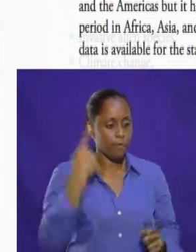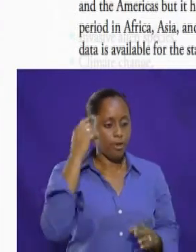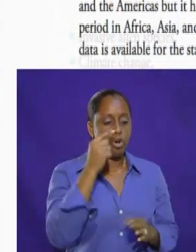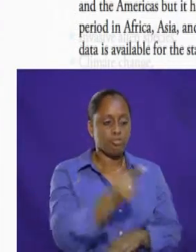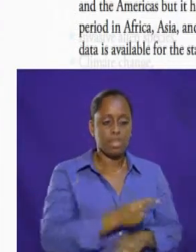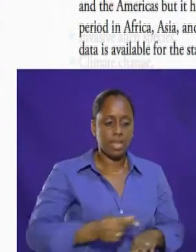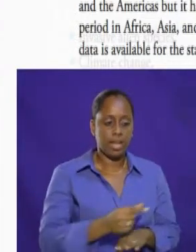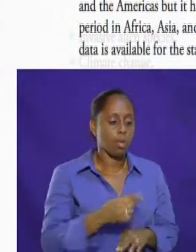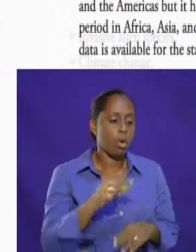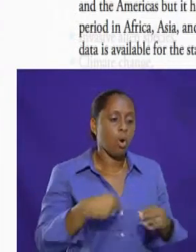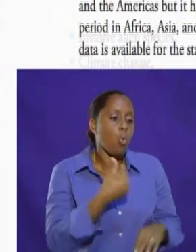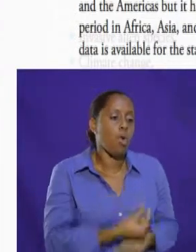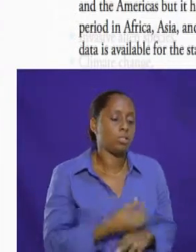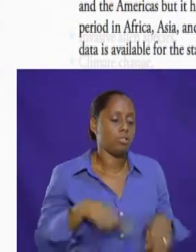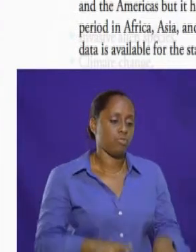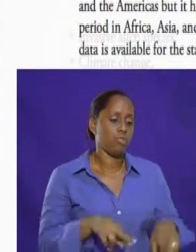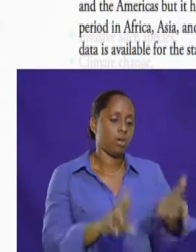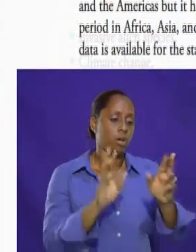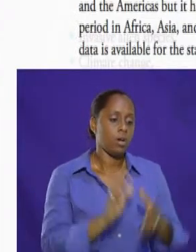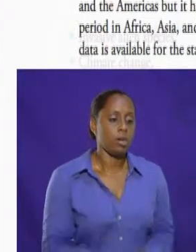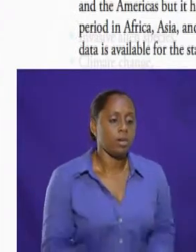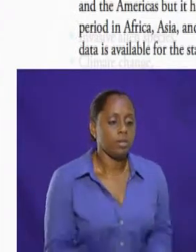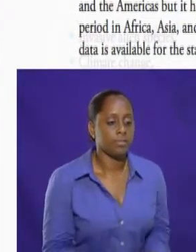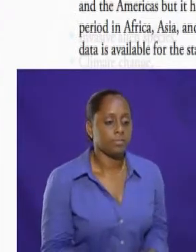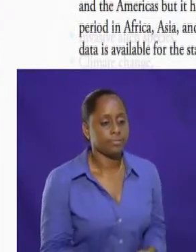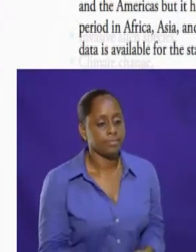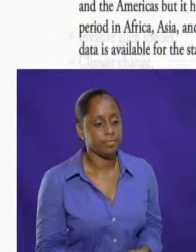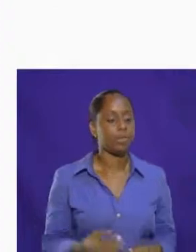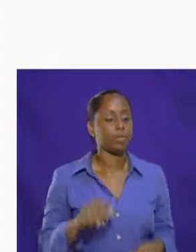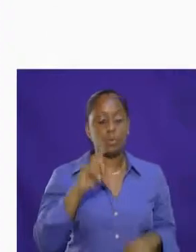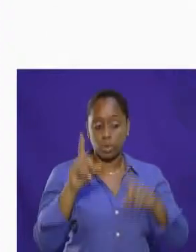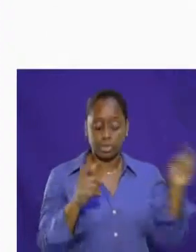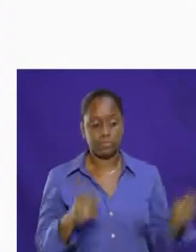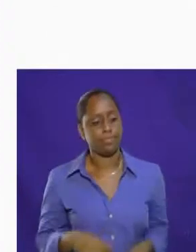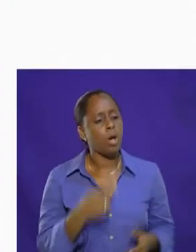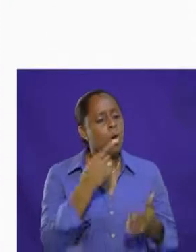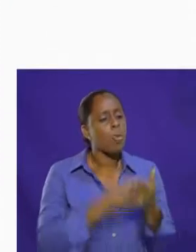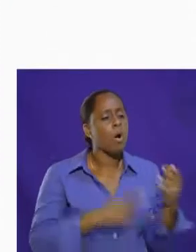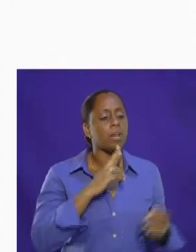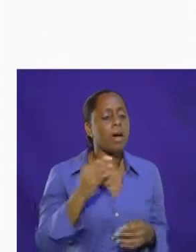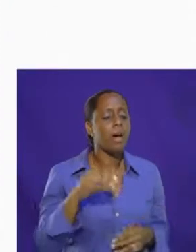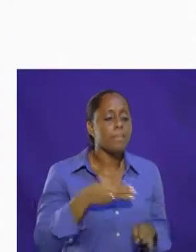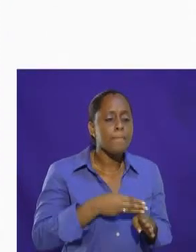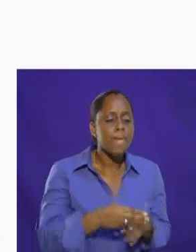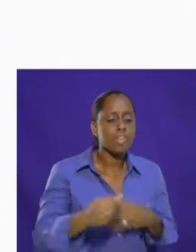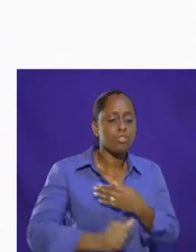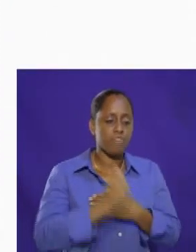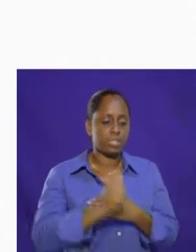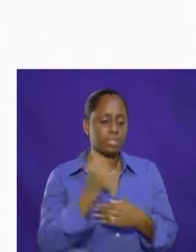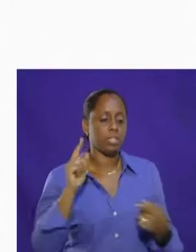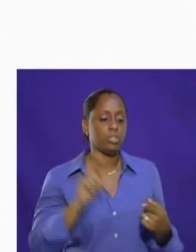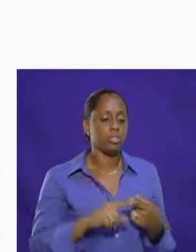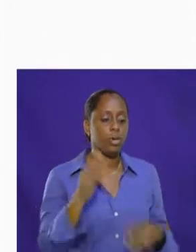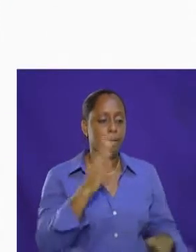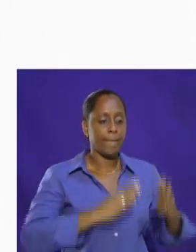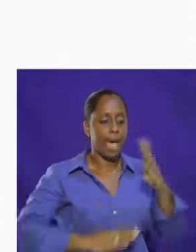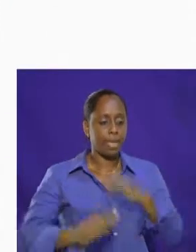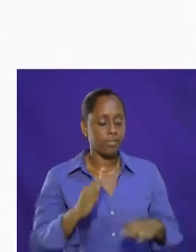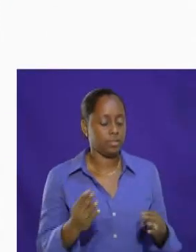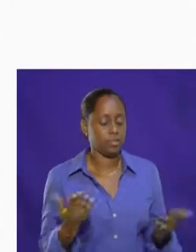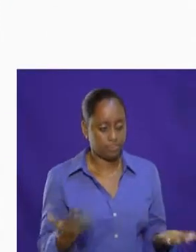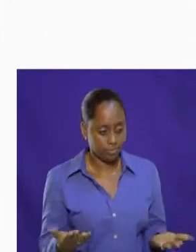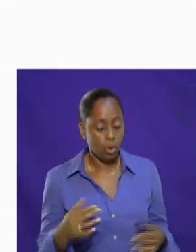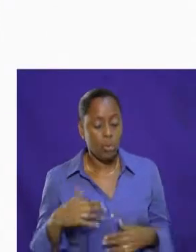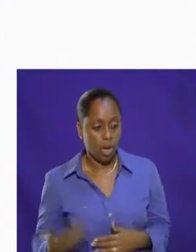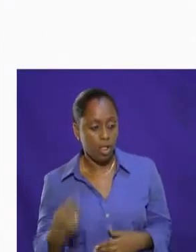is available for the state of Grenada's river quality. What are the main threats to biodiversity?